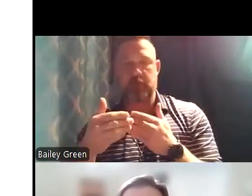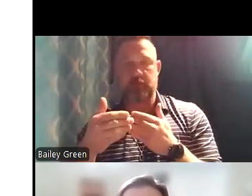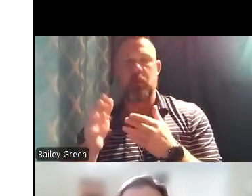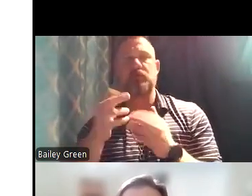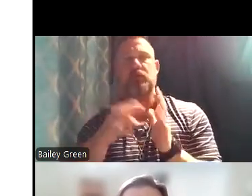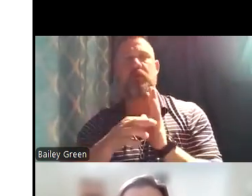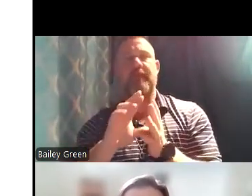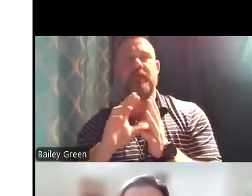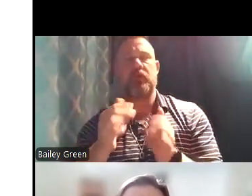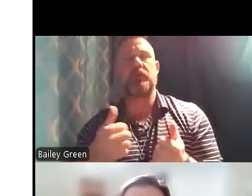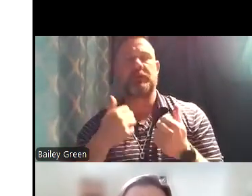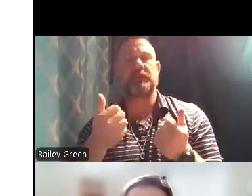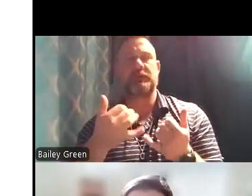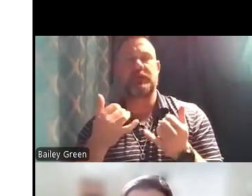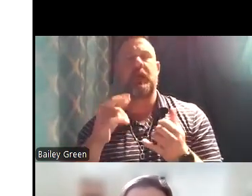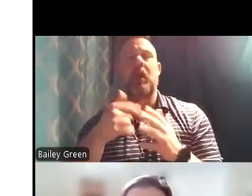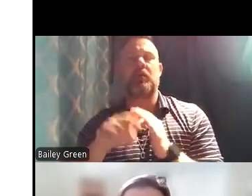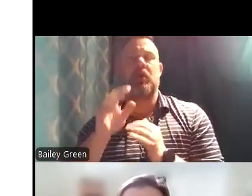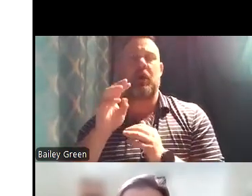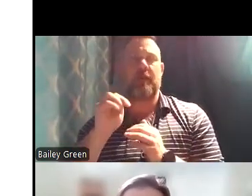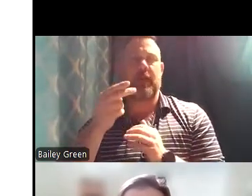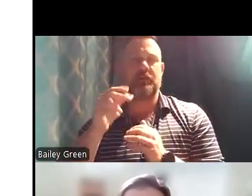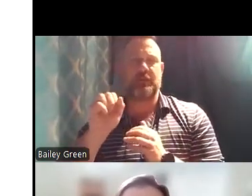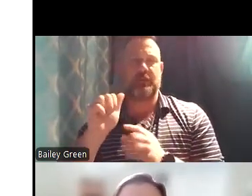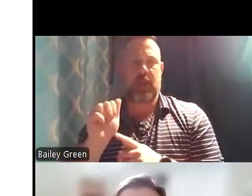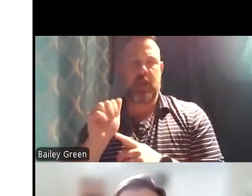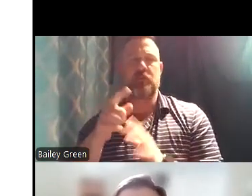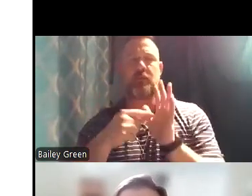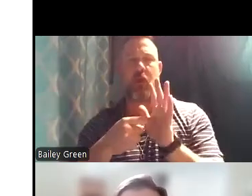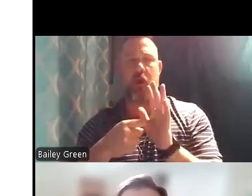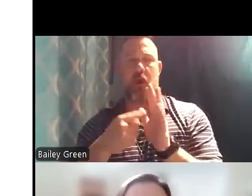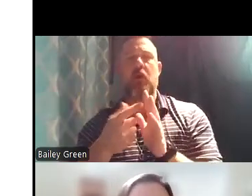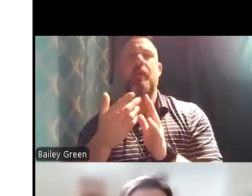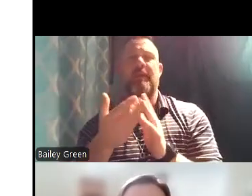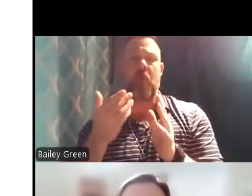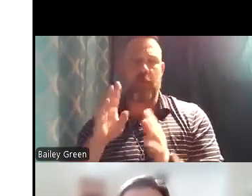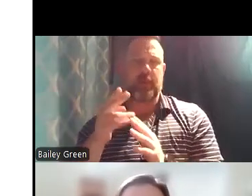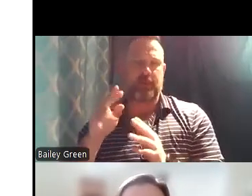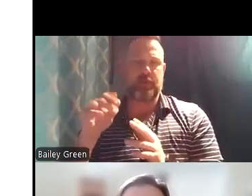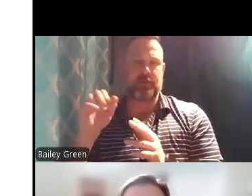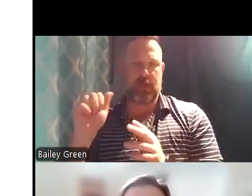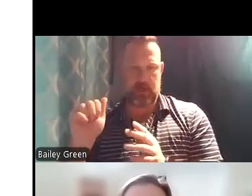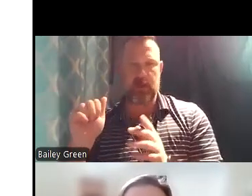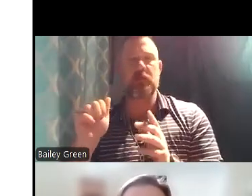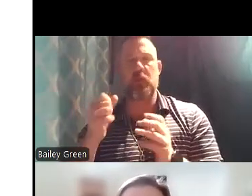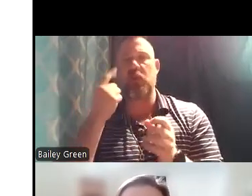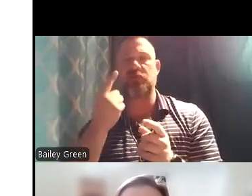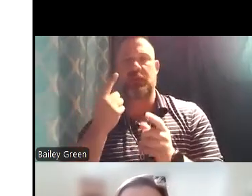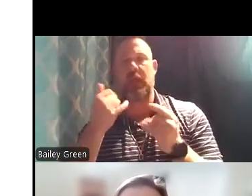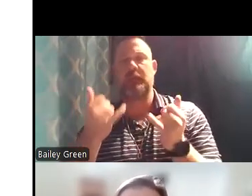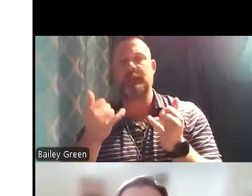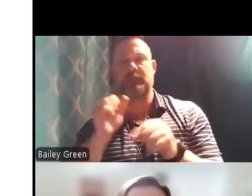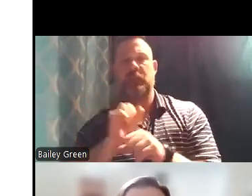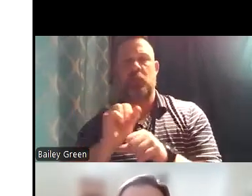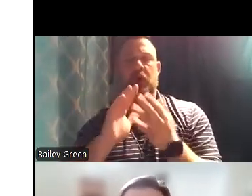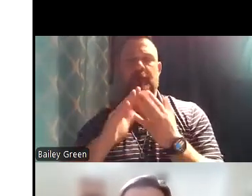reviewed existing plans under MHSA, which was the model for this funding before BHSA, wanted to understand existing work in the community